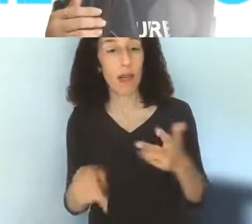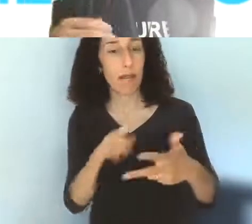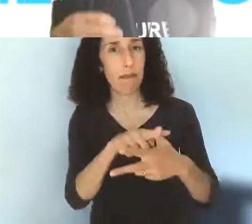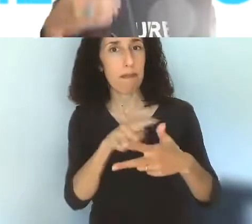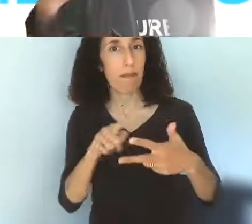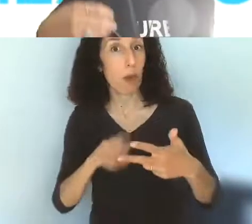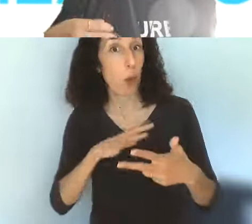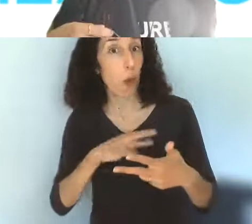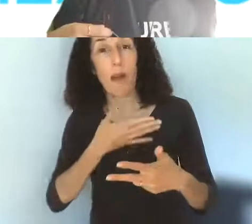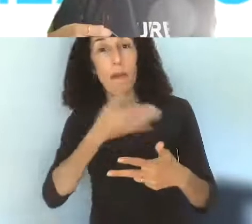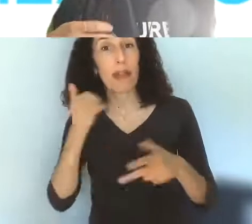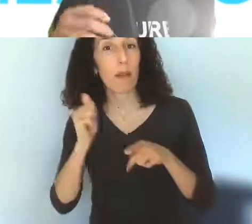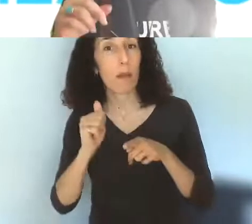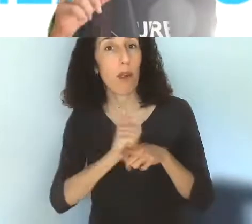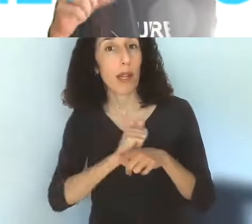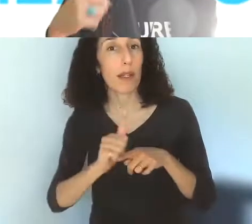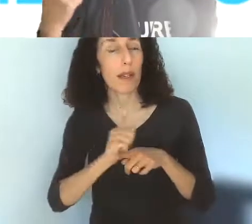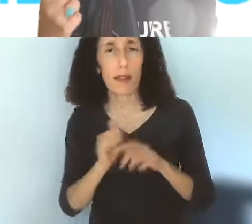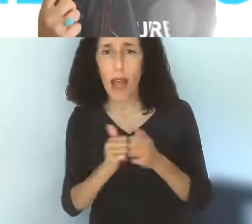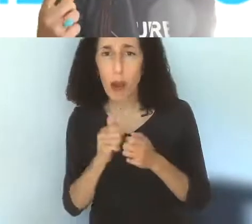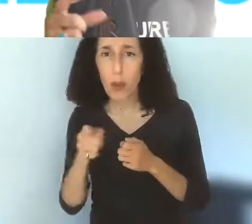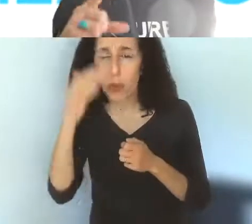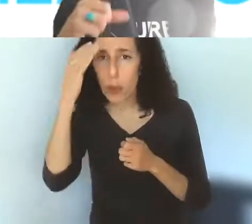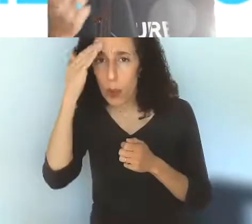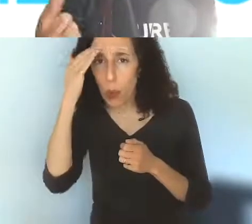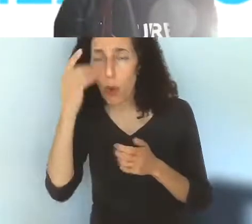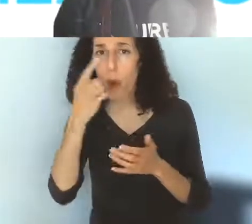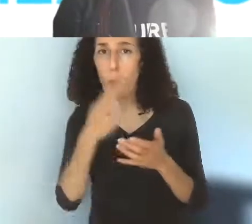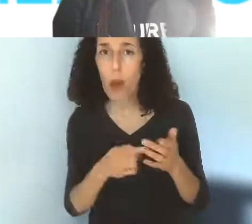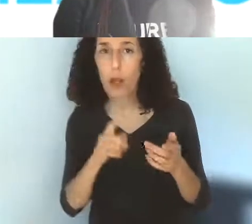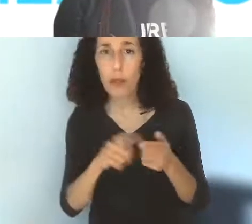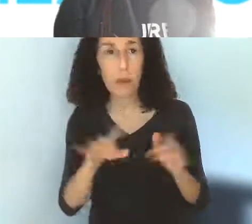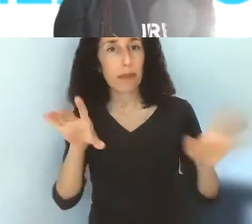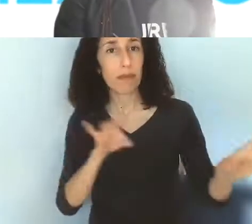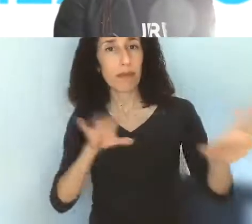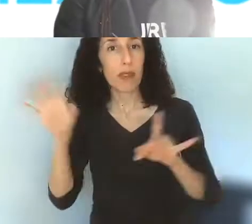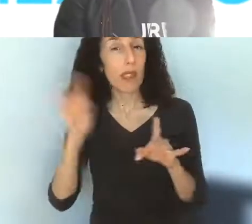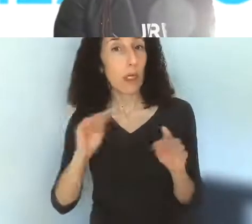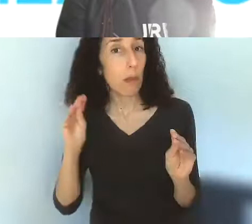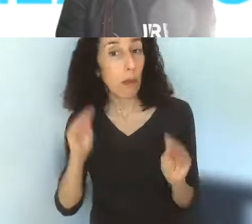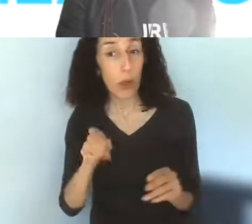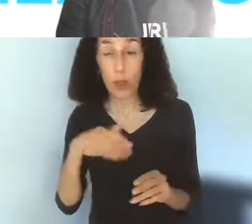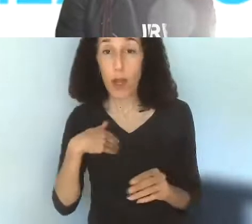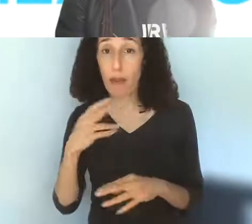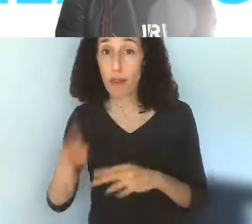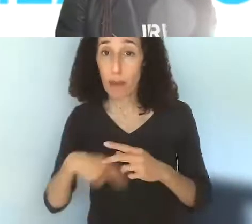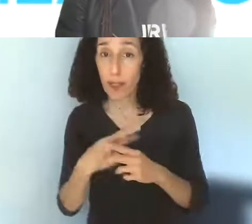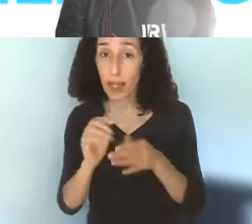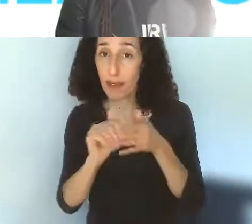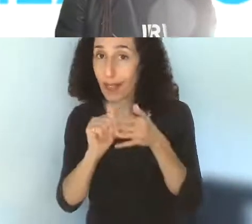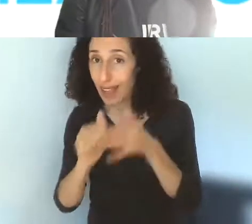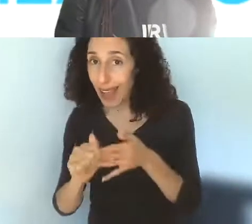guide that you go by to inform you on all the best practices you should be doing and how to set them